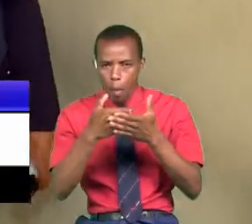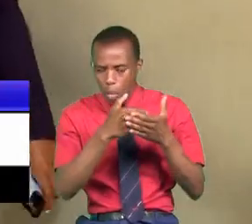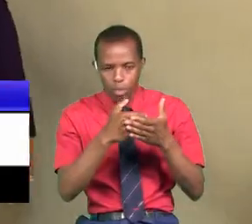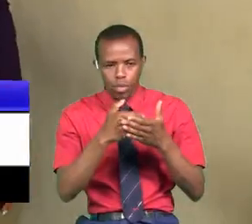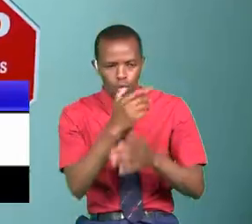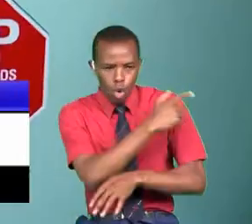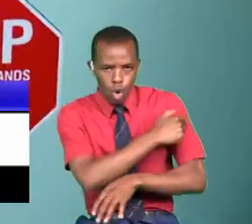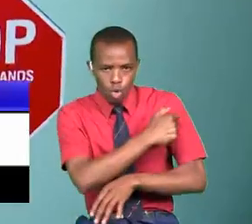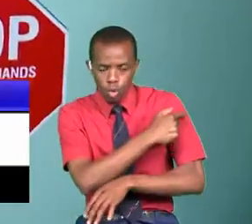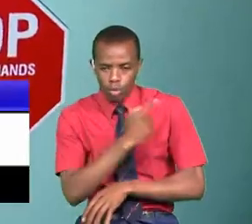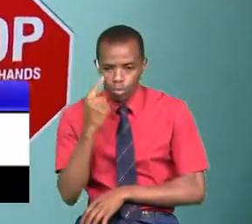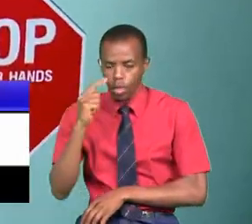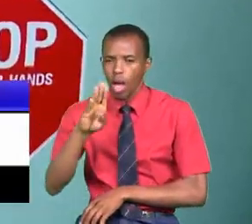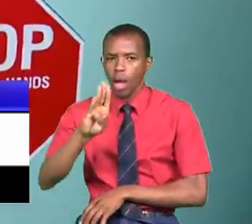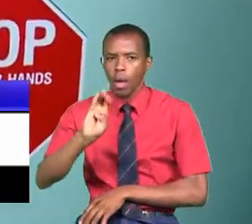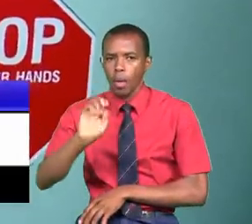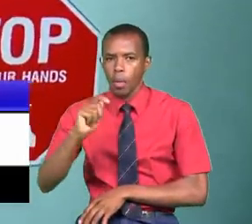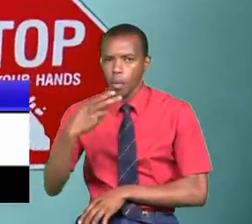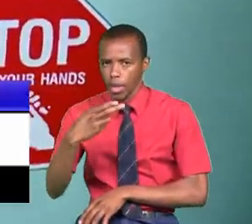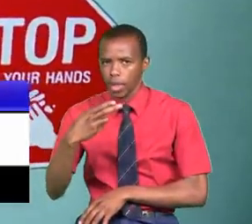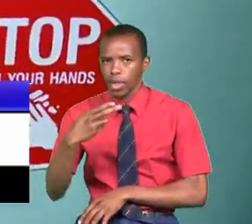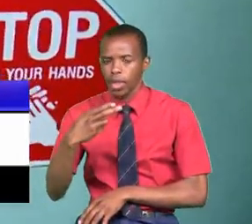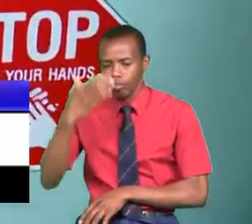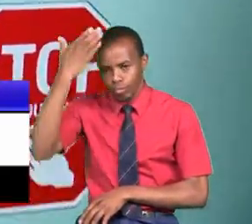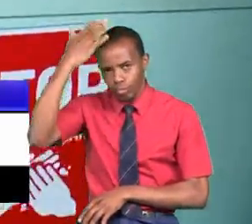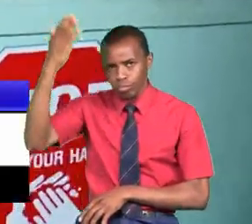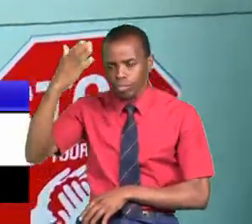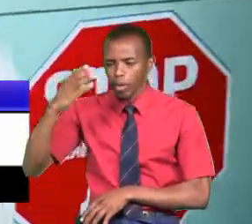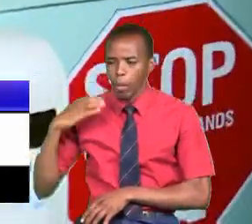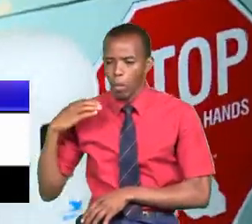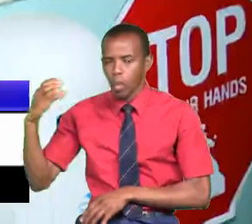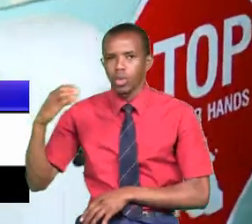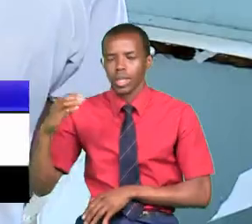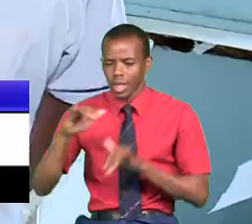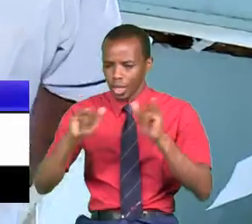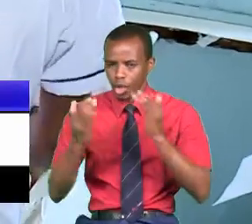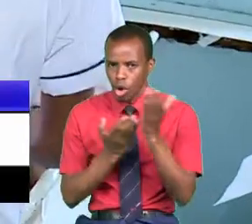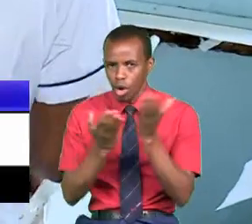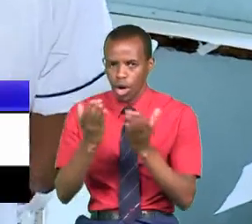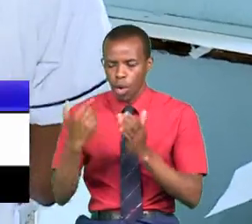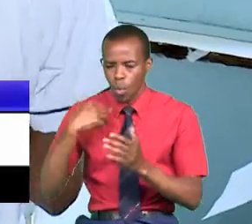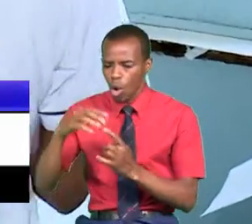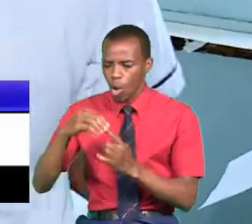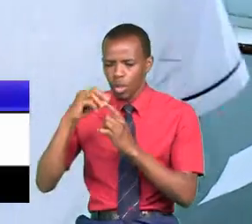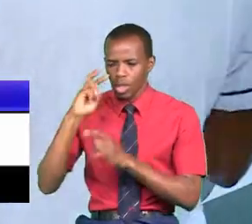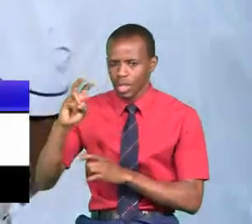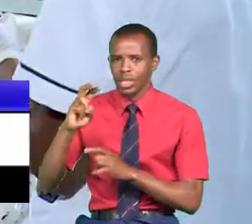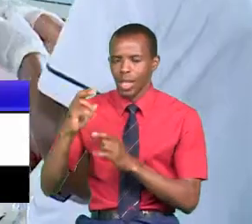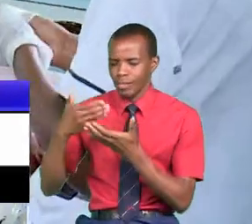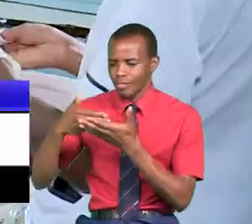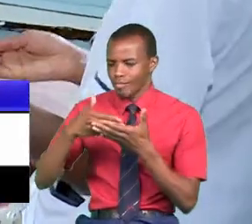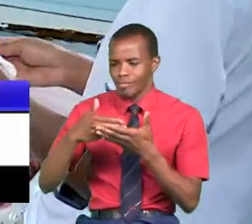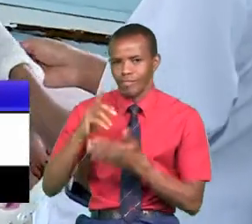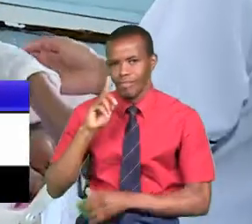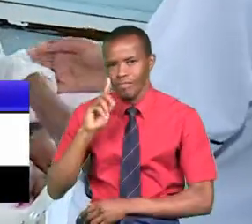Beth Maina, the deputy medical superintendent and head of clinical services, we get the privilege of seeing new life.